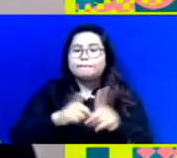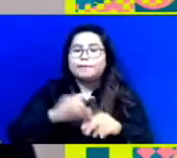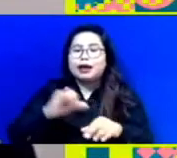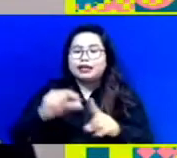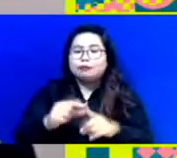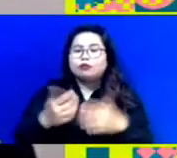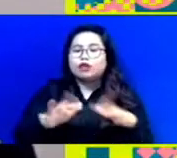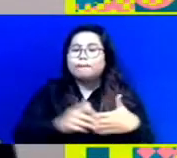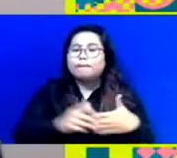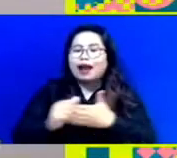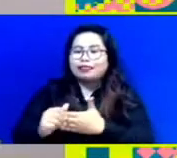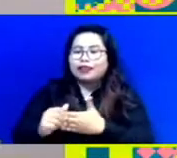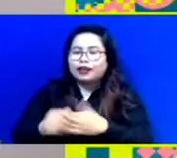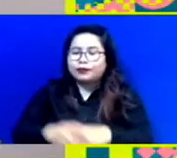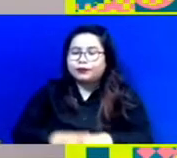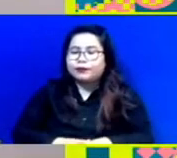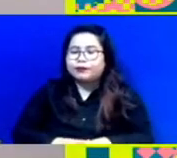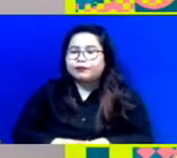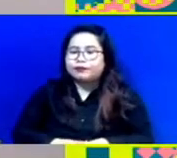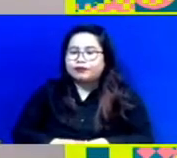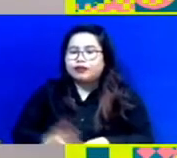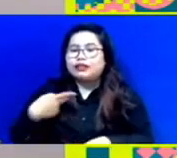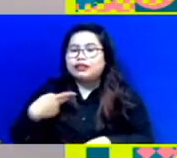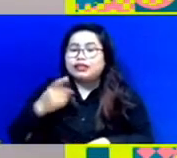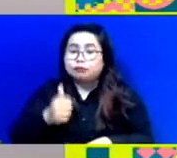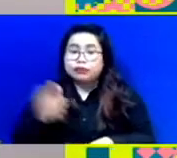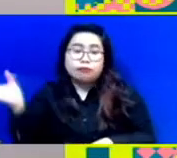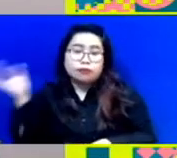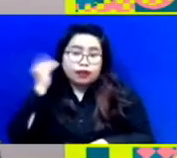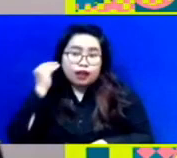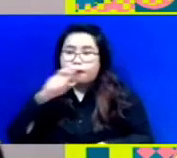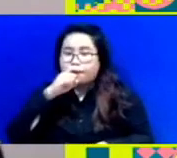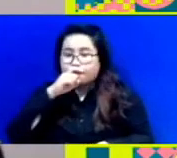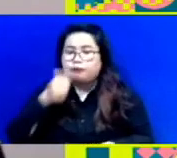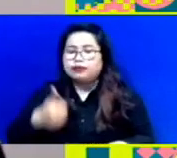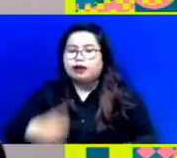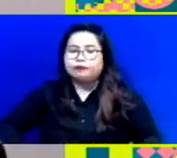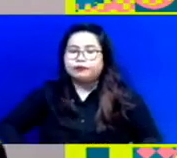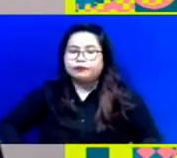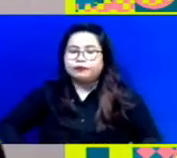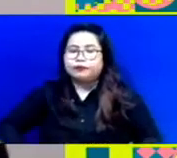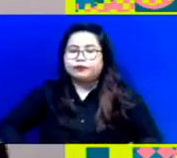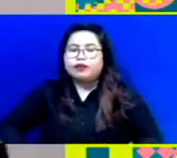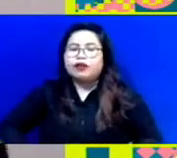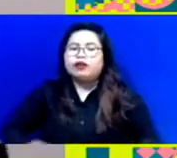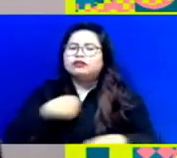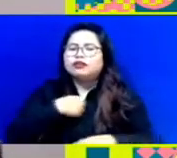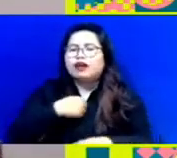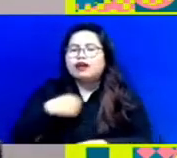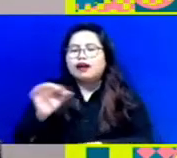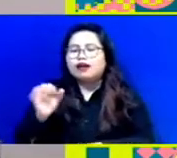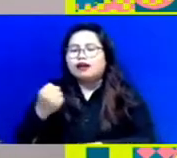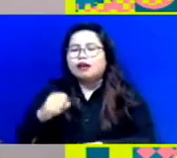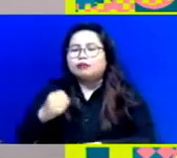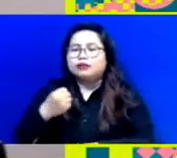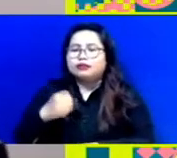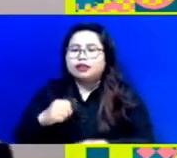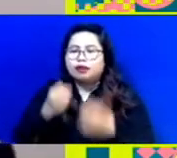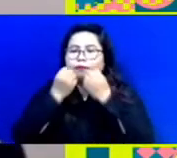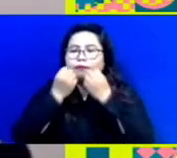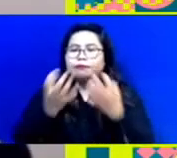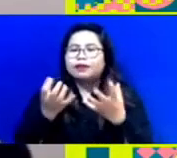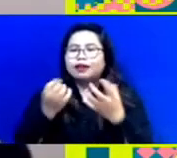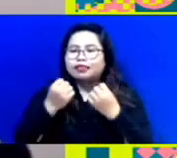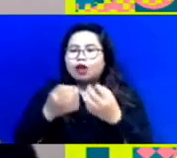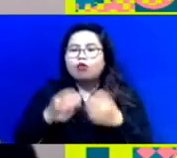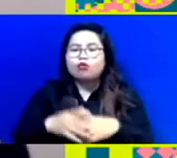can. Thank you. Wonderful. Thanks for asking. I cannot tell you all how much power is flowing through my screen. I'm